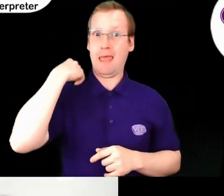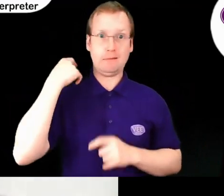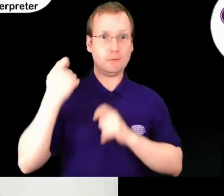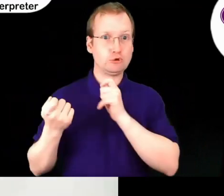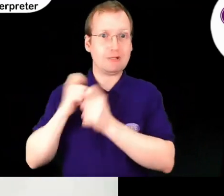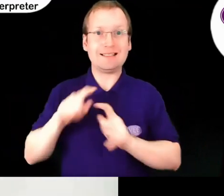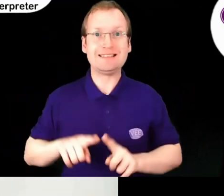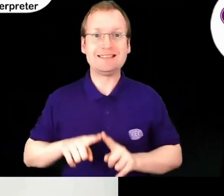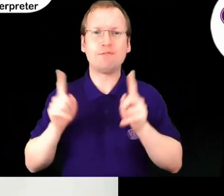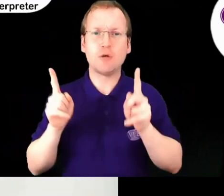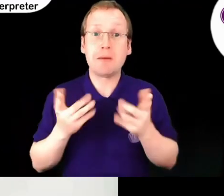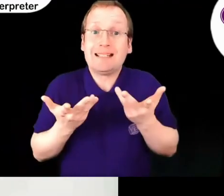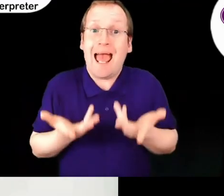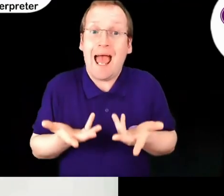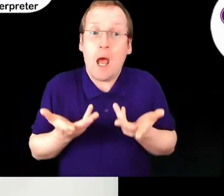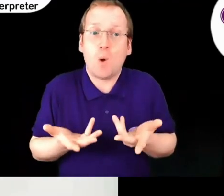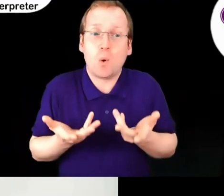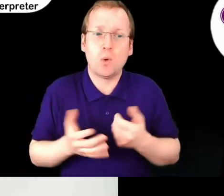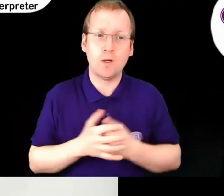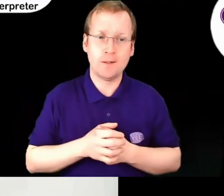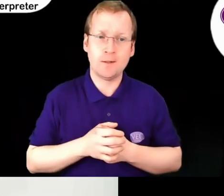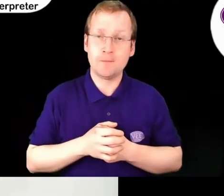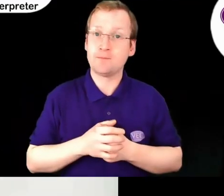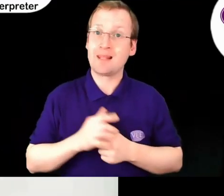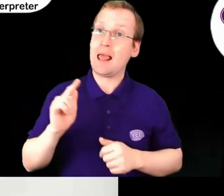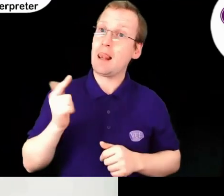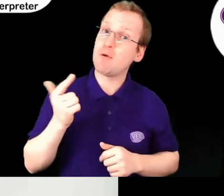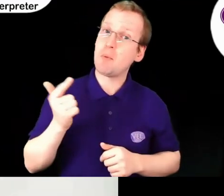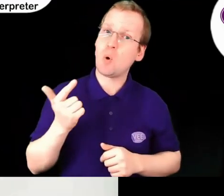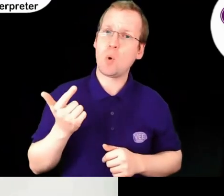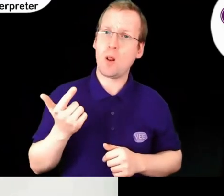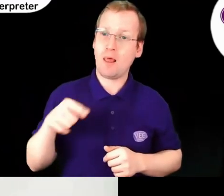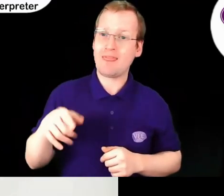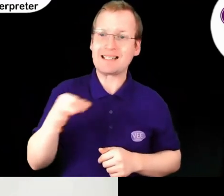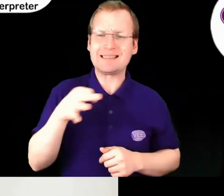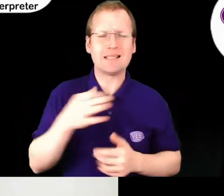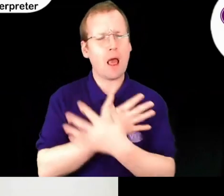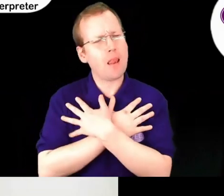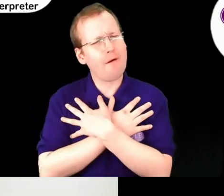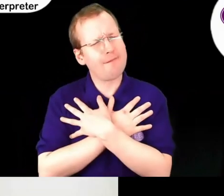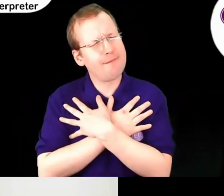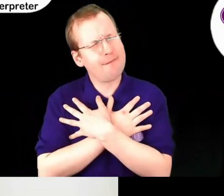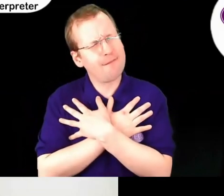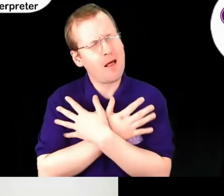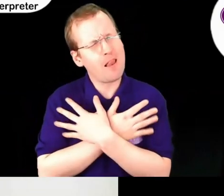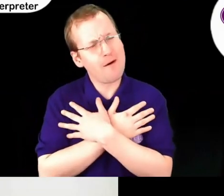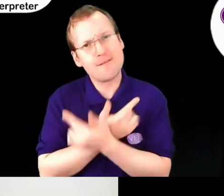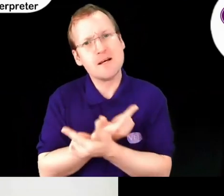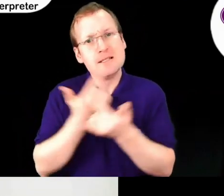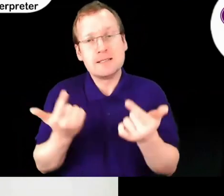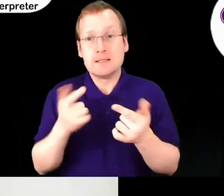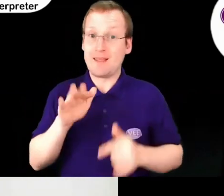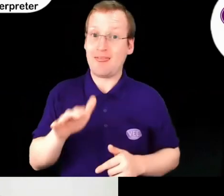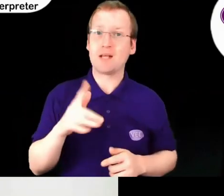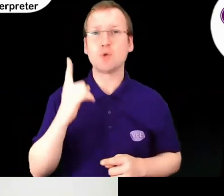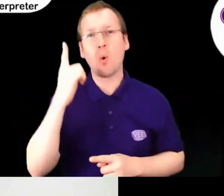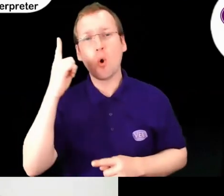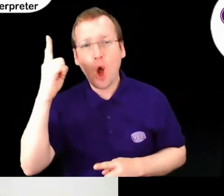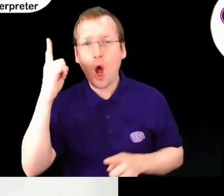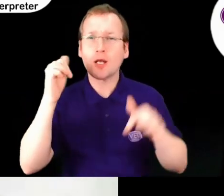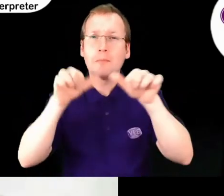great that now, in Liverpool, which is a city which I love dearly, that this is there. So God bless you all,